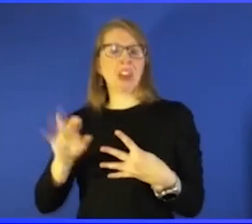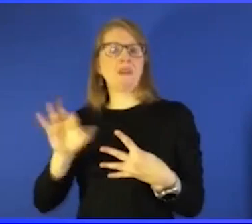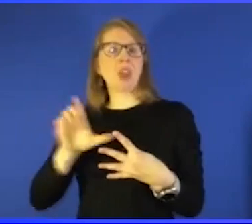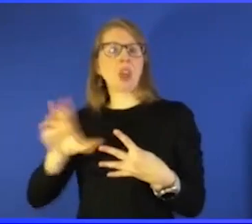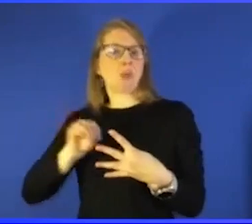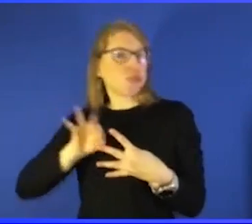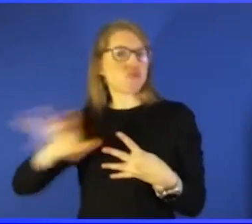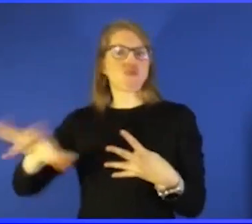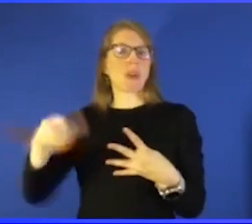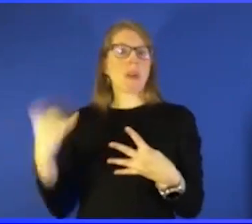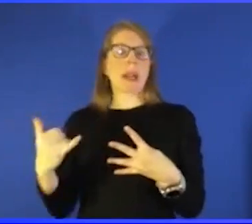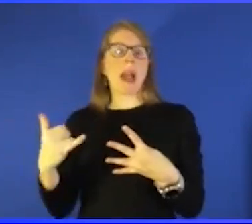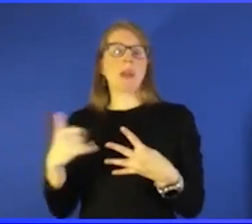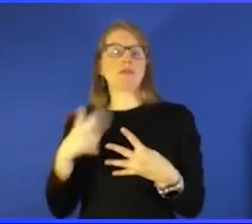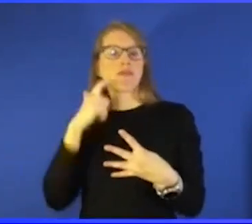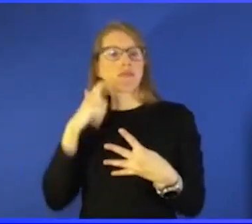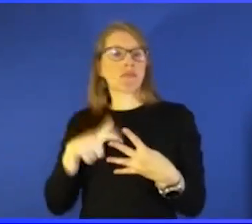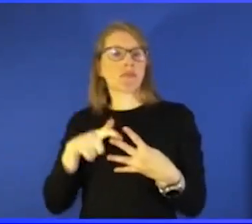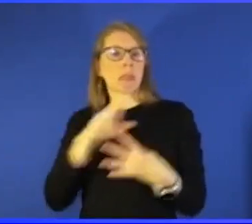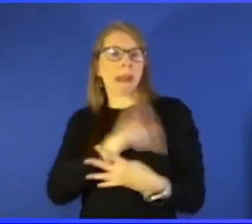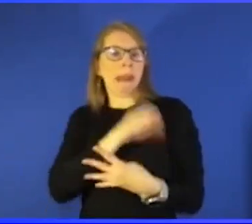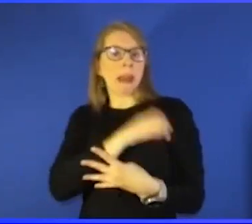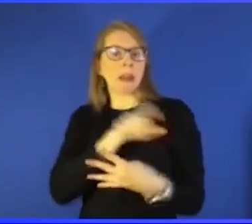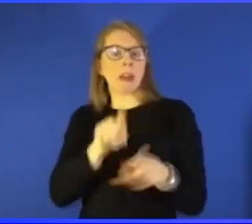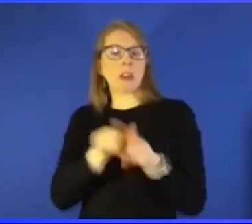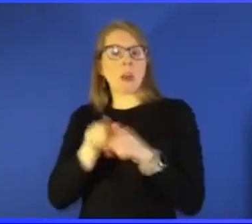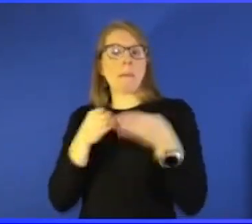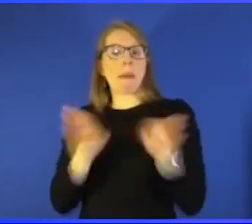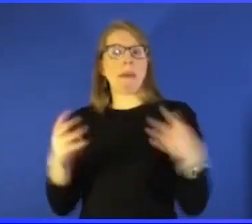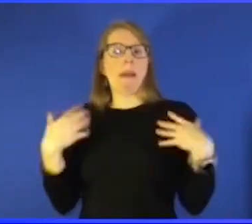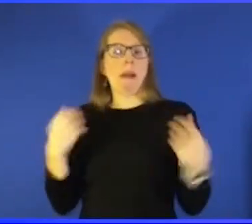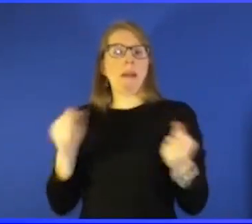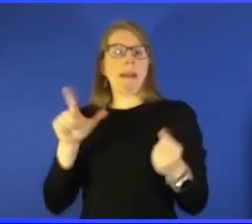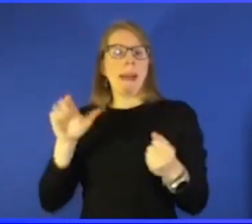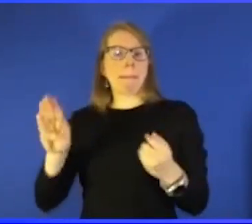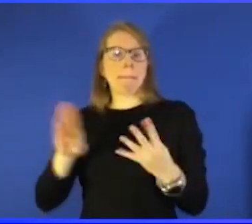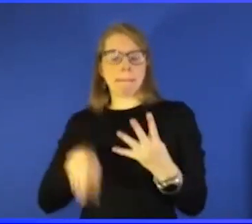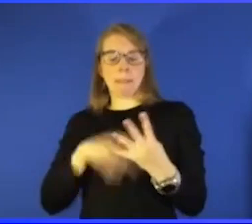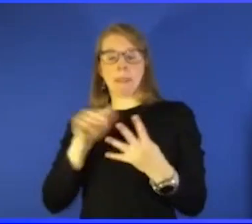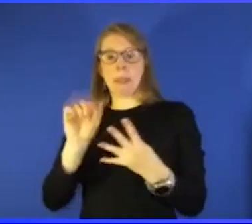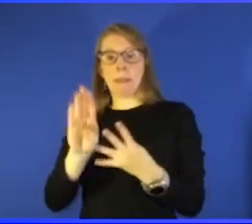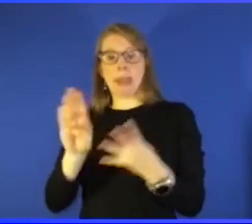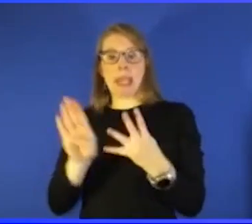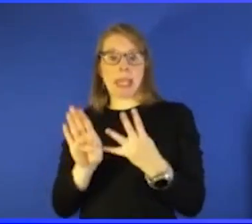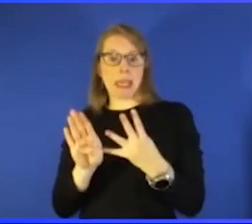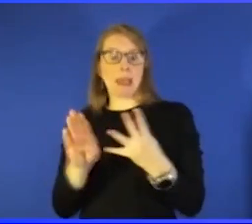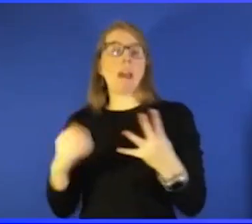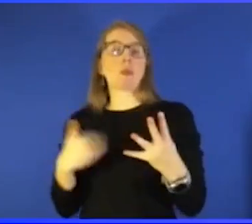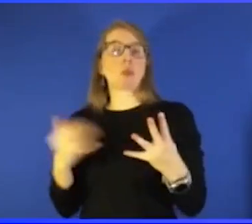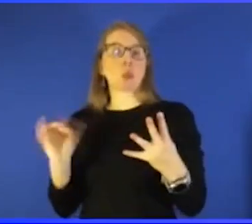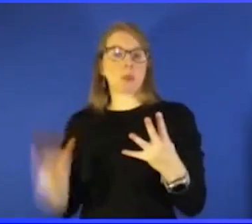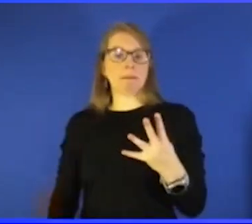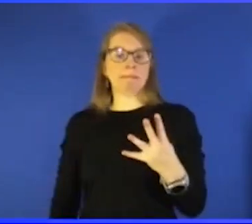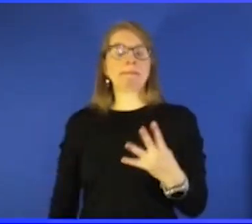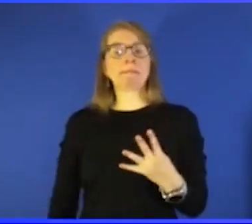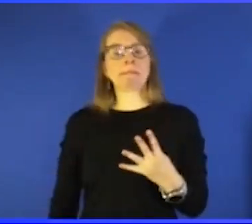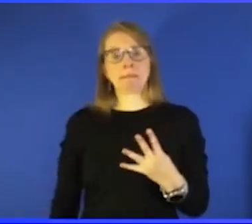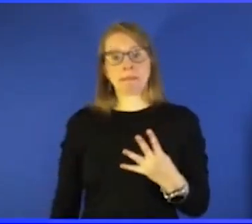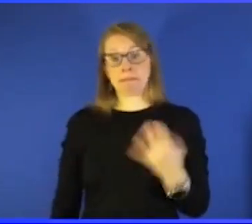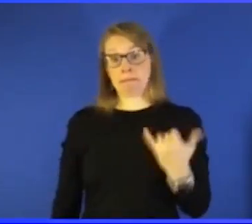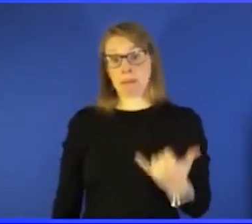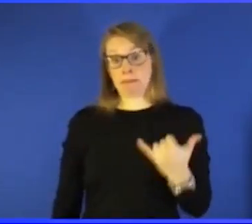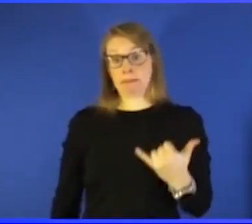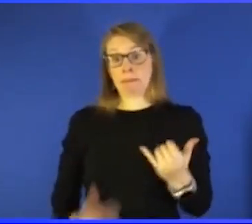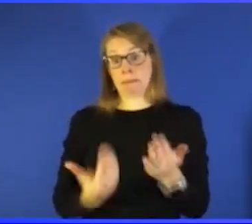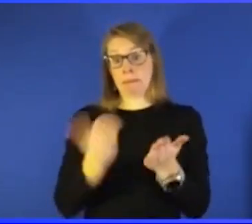are seeing in those clinical and public health laboratories. And then there are 2 B strains as well. So right now, again, it looks